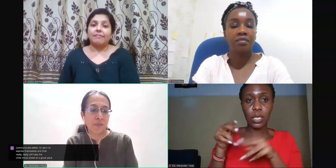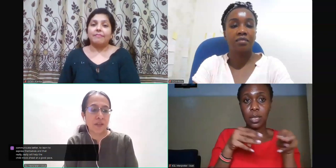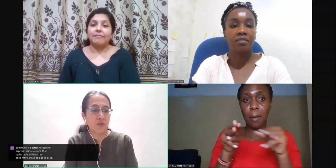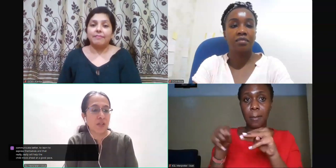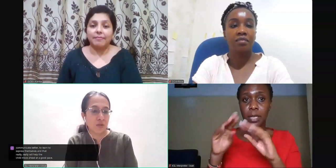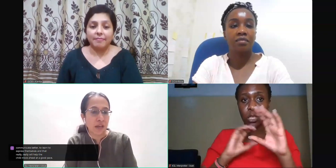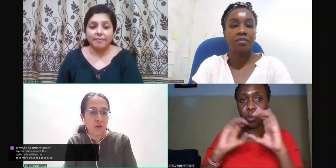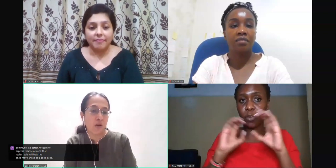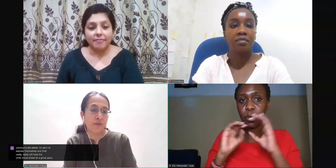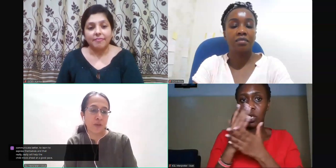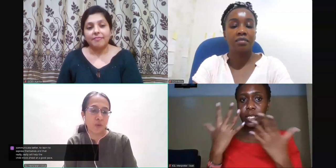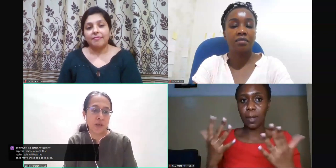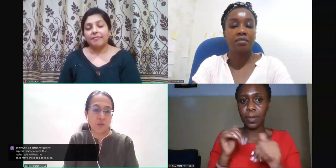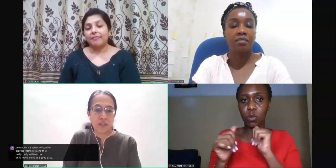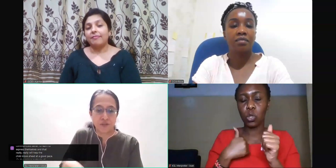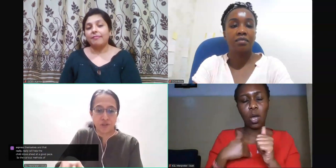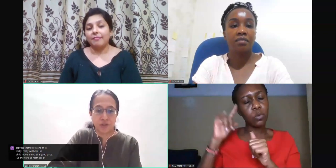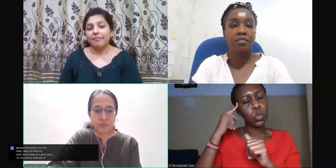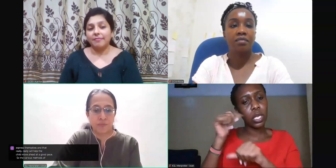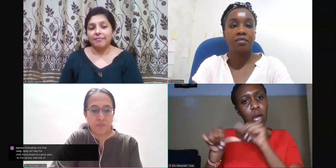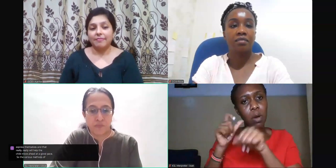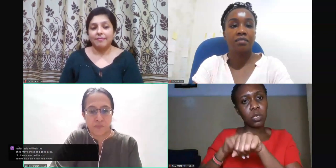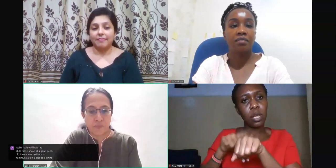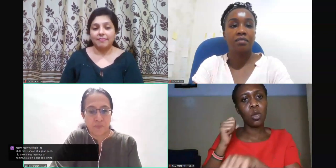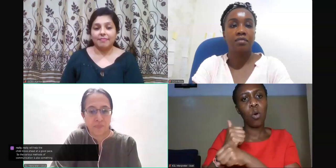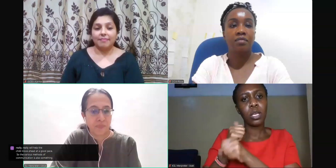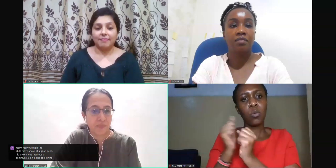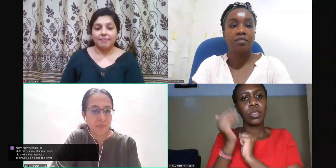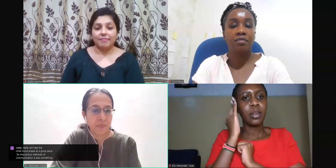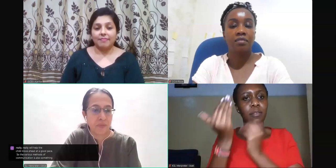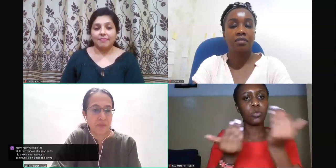also something that you need to think of when you're working with deaf children.